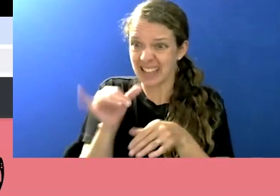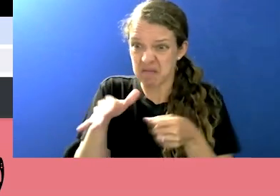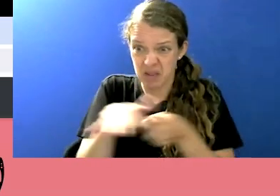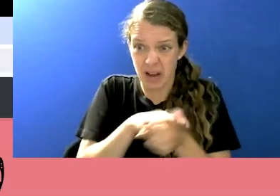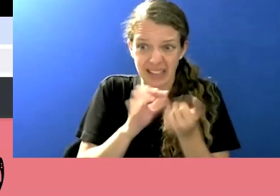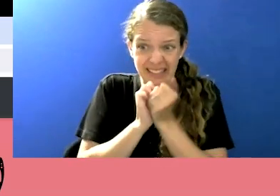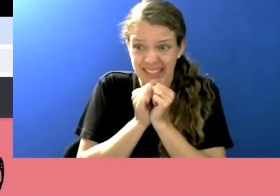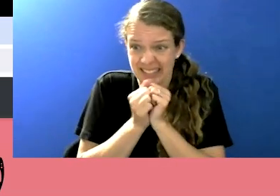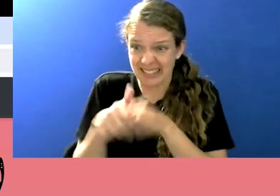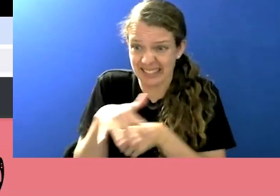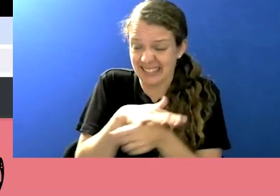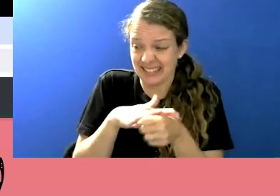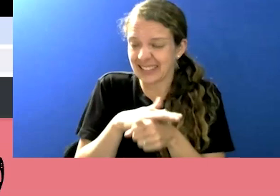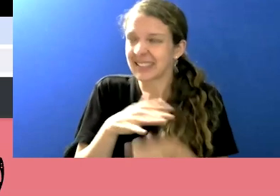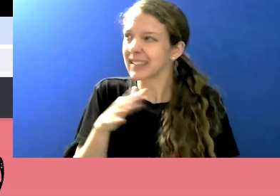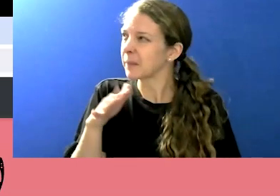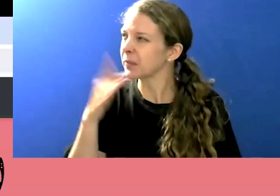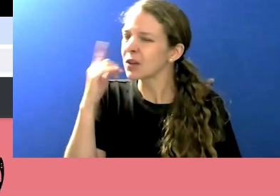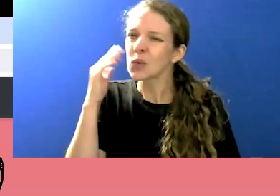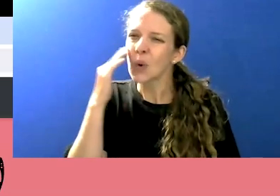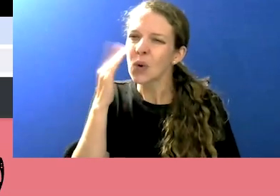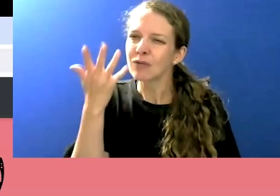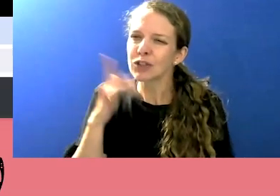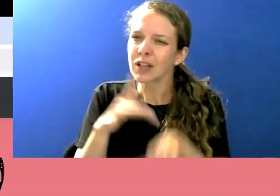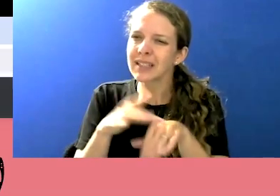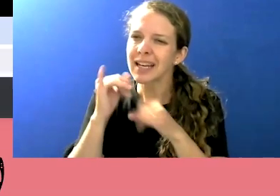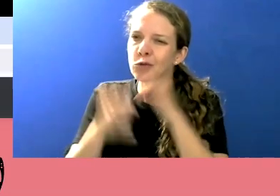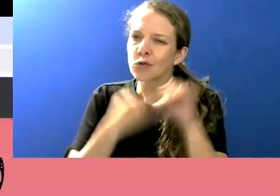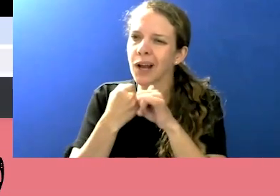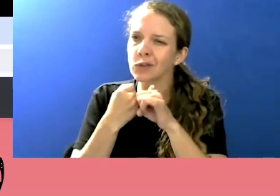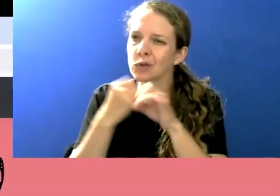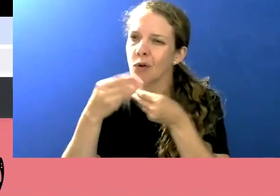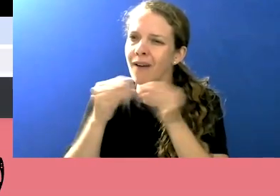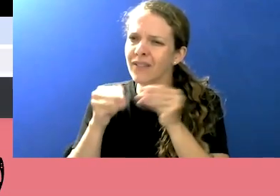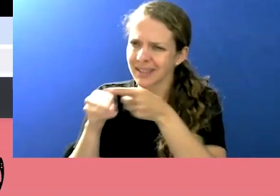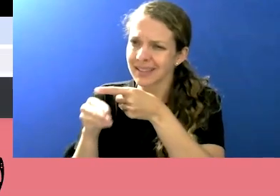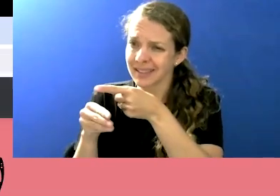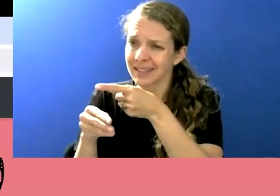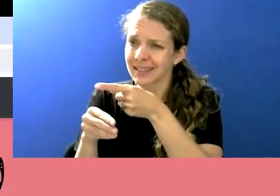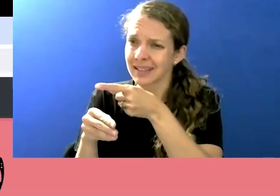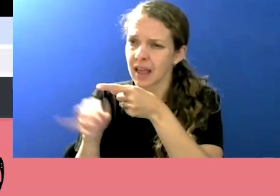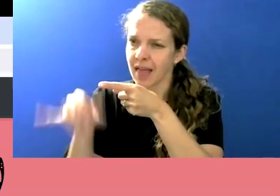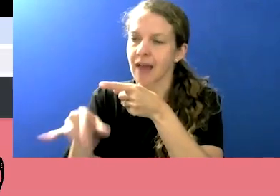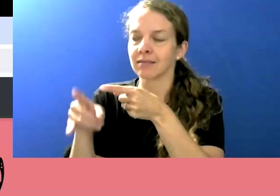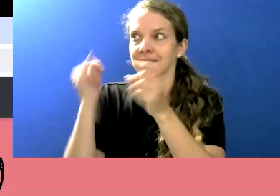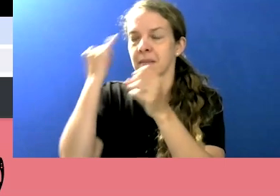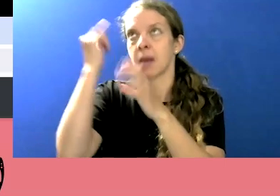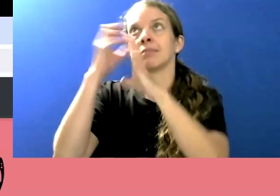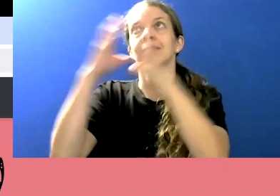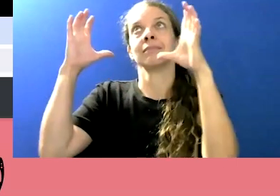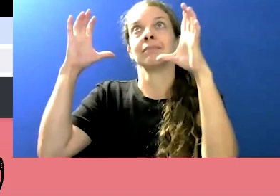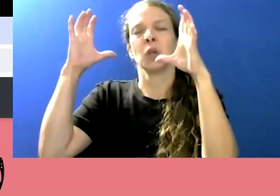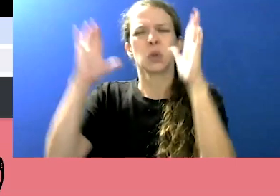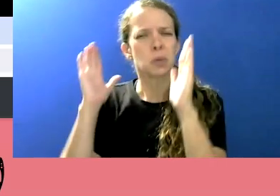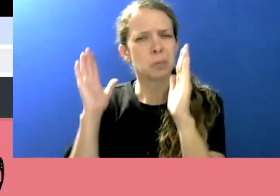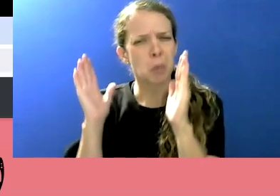was I don't know, have you guys ever been at the international office? Okay, so you can imagine right there, it's a very